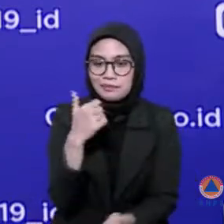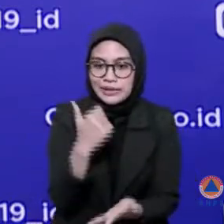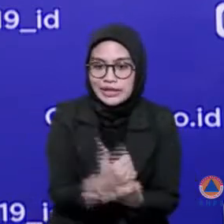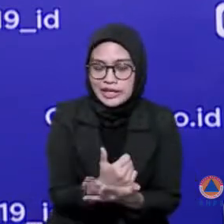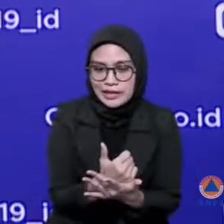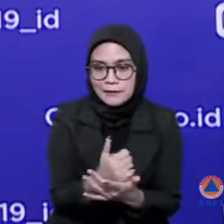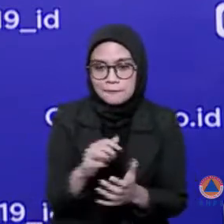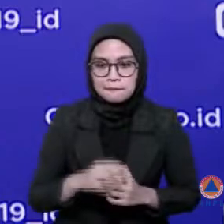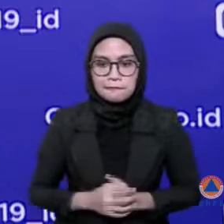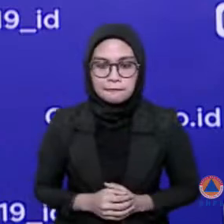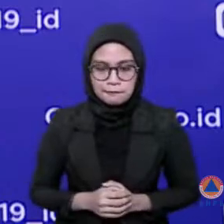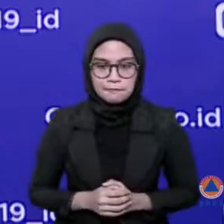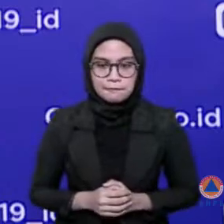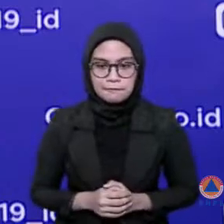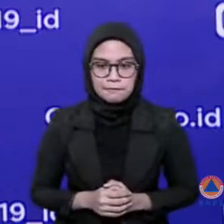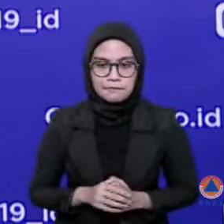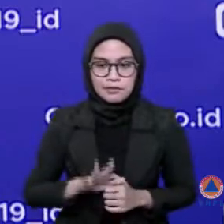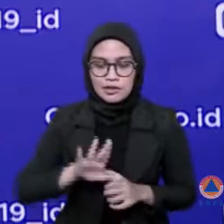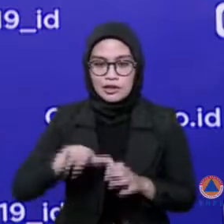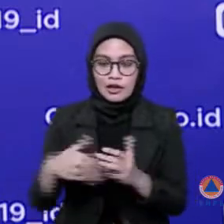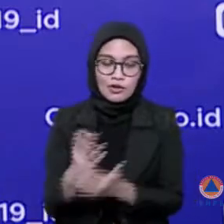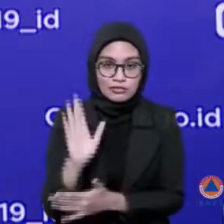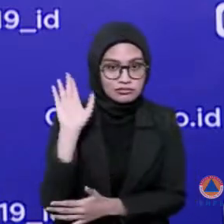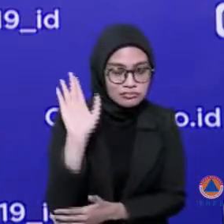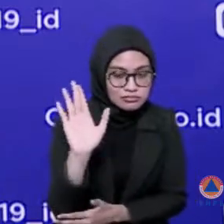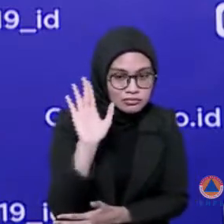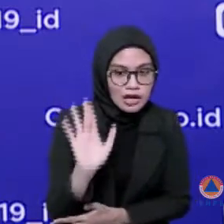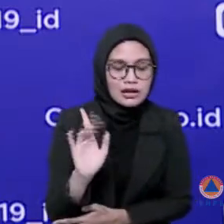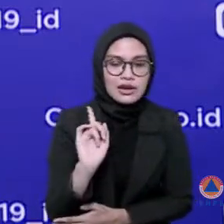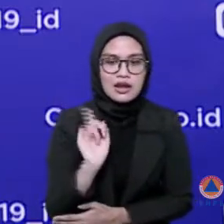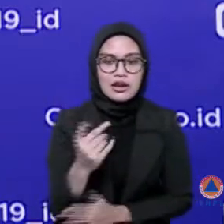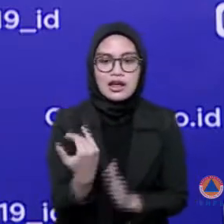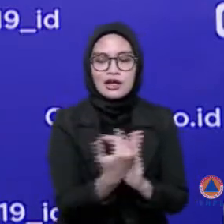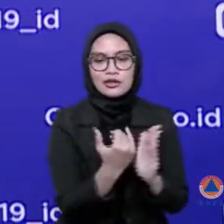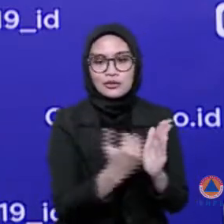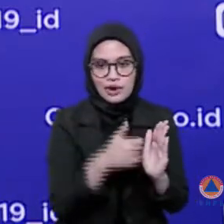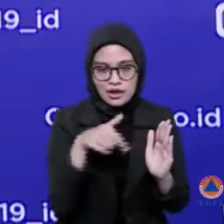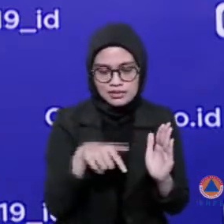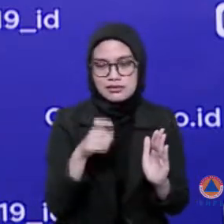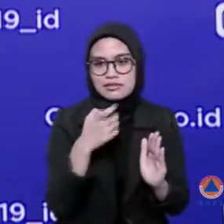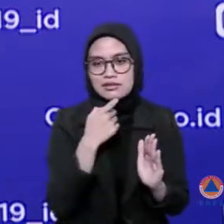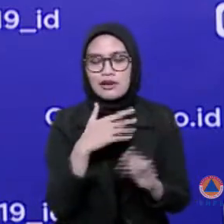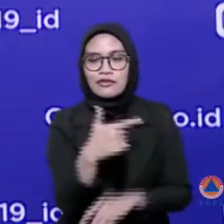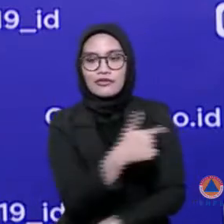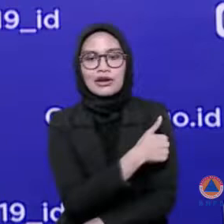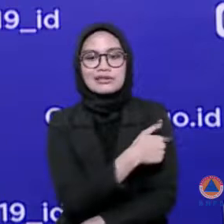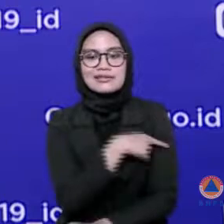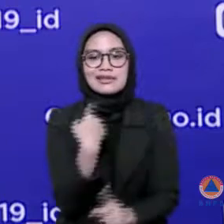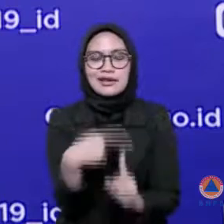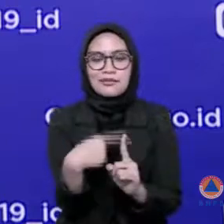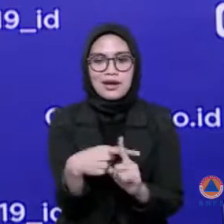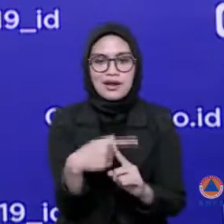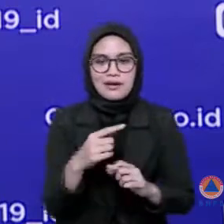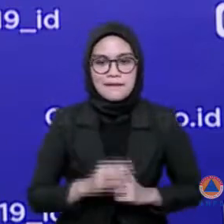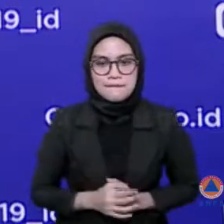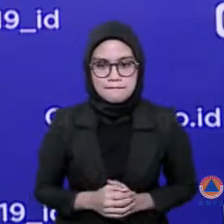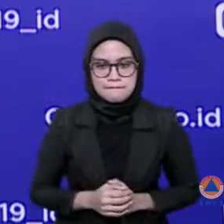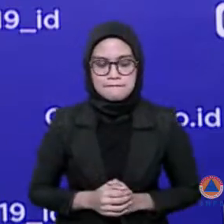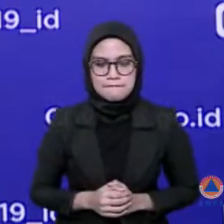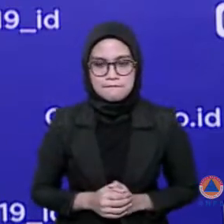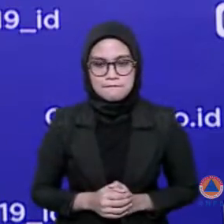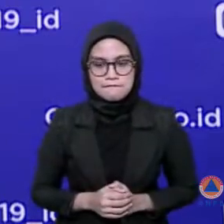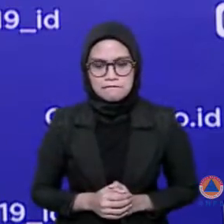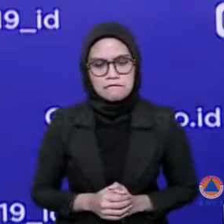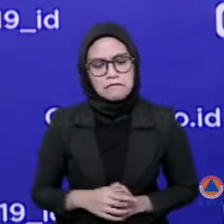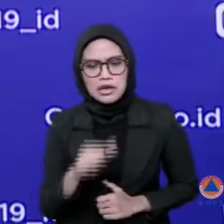year, especially for priority groups who are vulnerable to infections. Regarding the details of